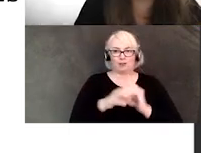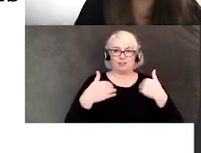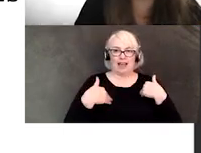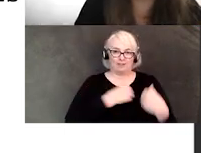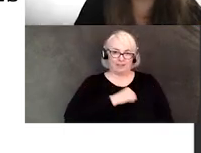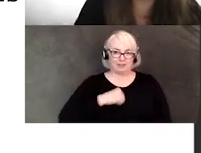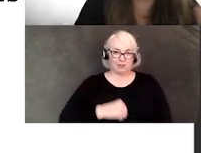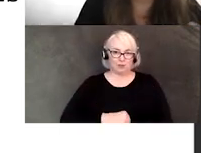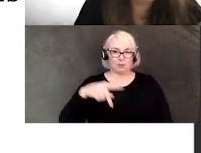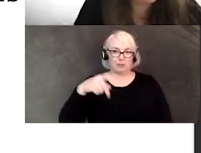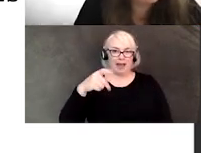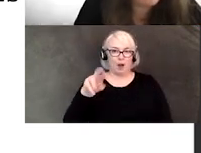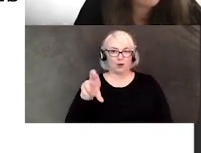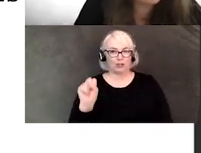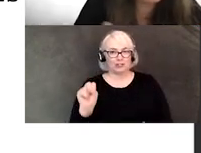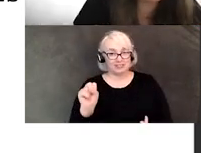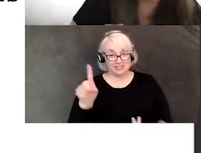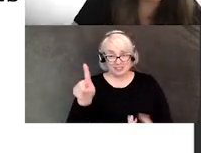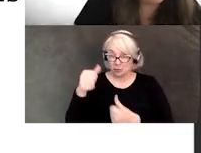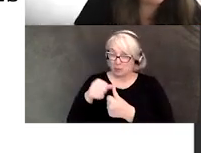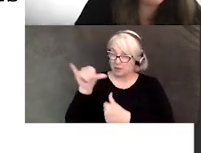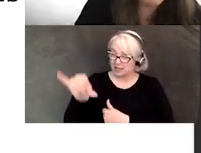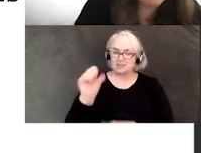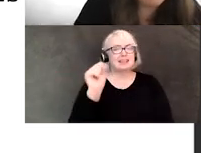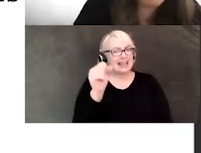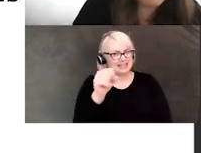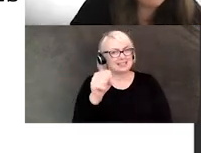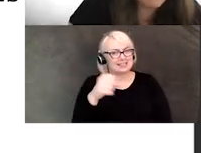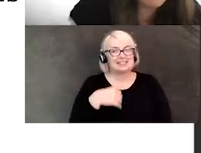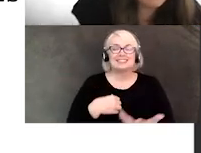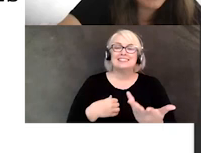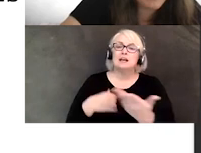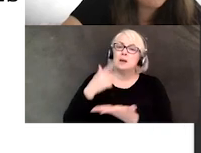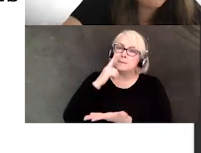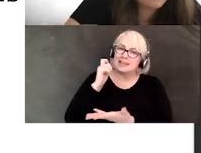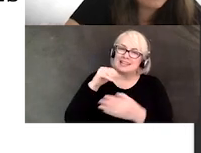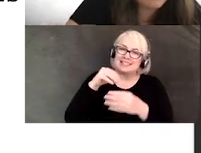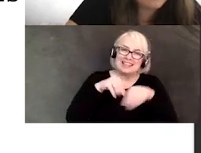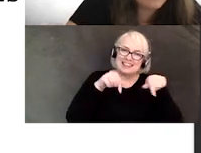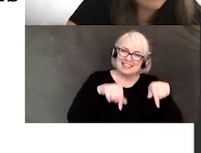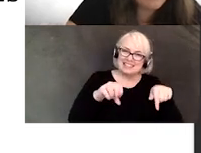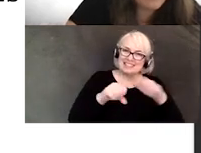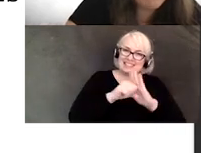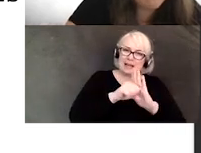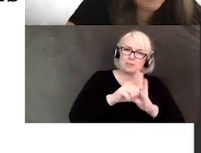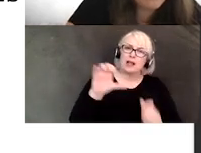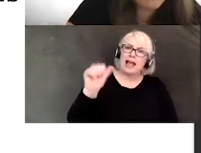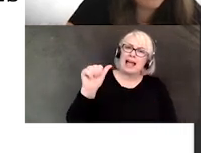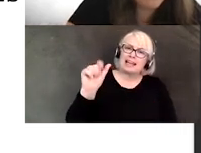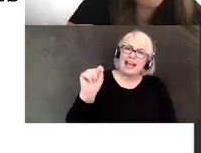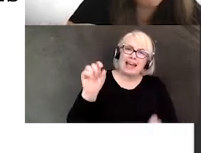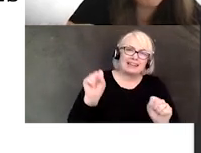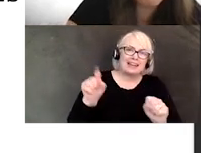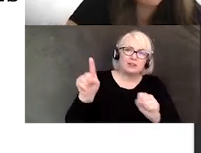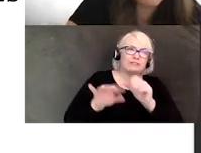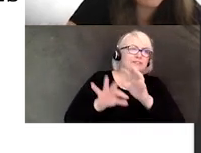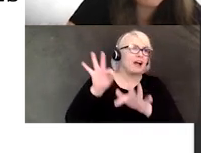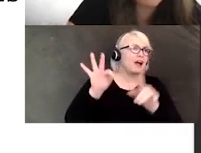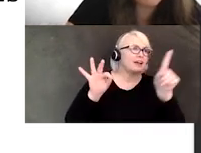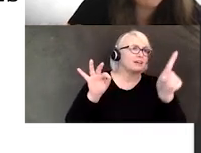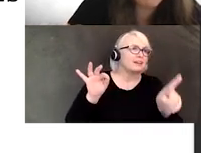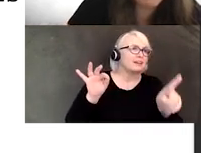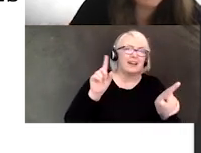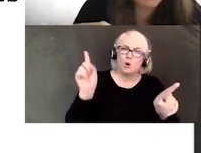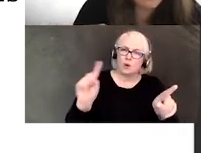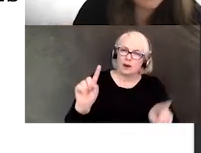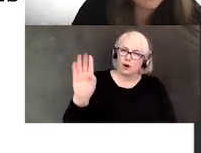wondering, um, because there's a bit of that, you know, even in this sample, I don't know, Kat, if we can, if we can find, you know, where, where Billy's kind